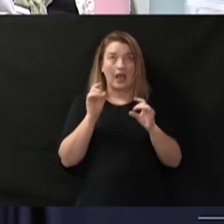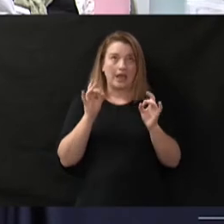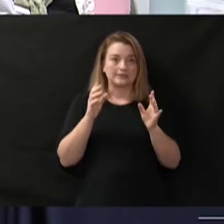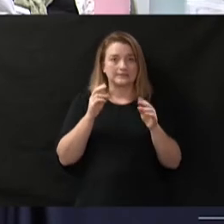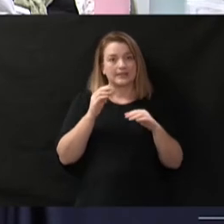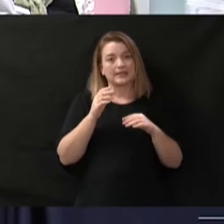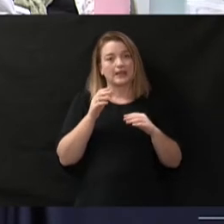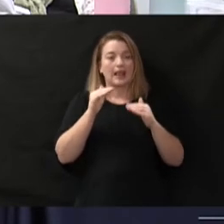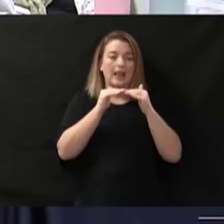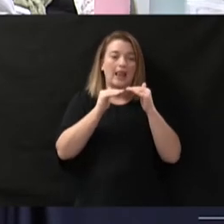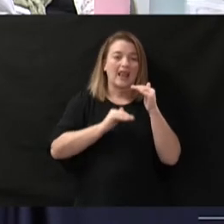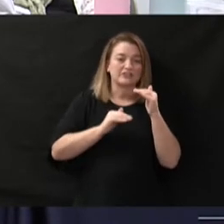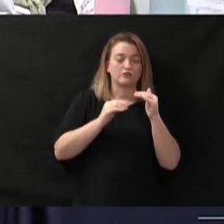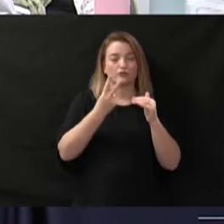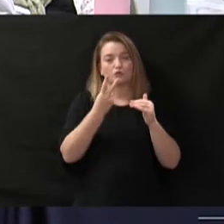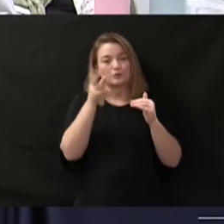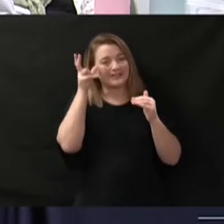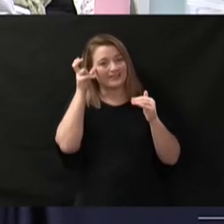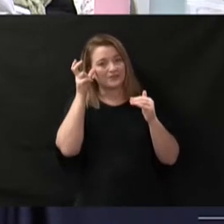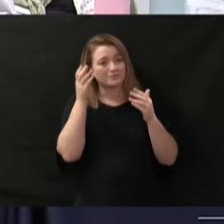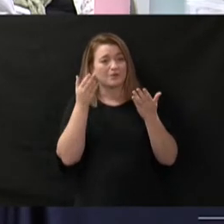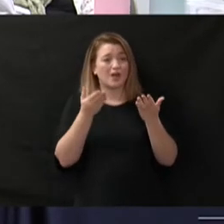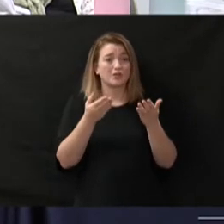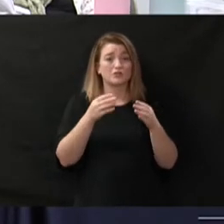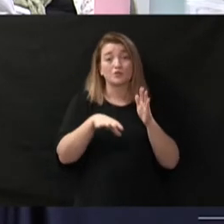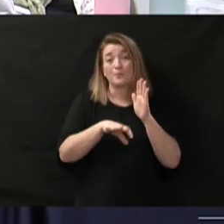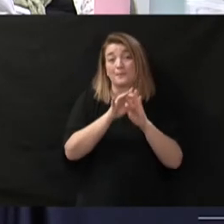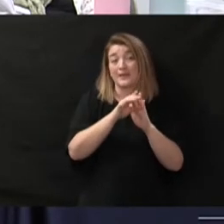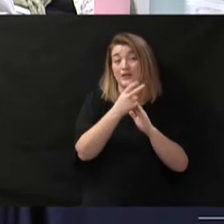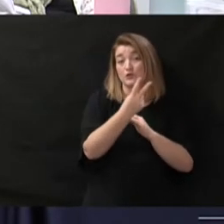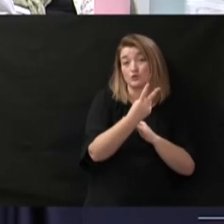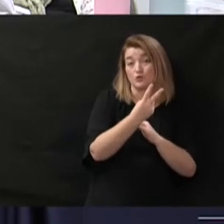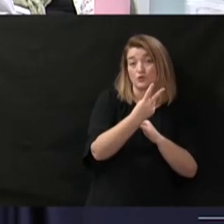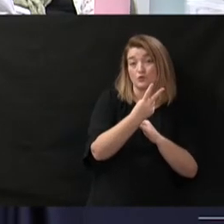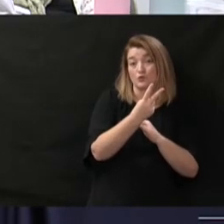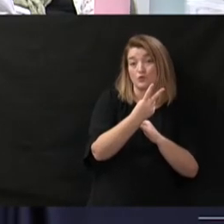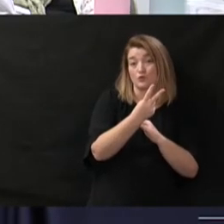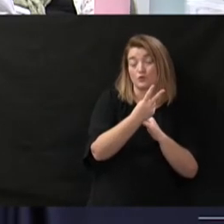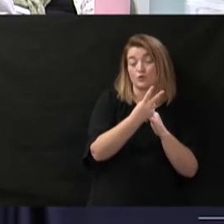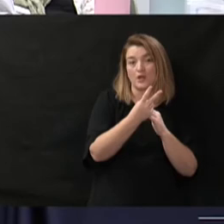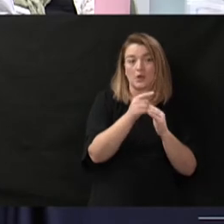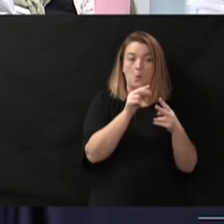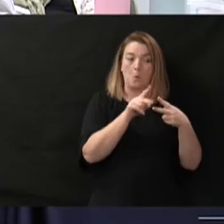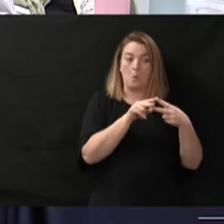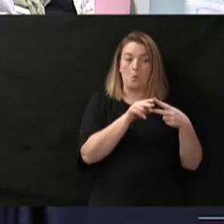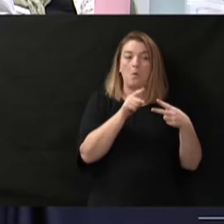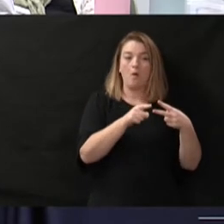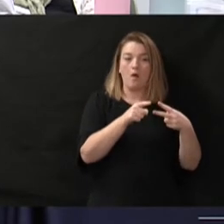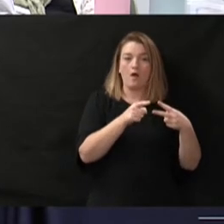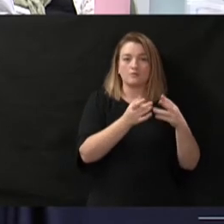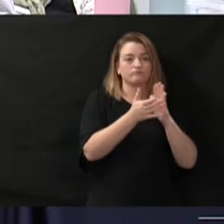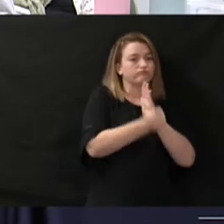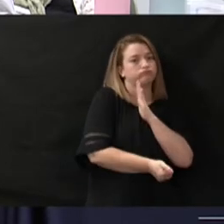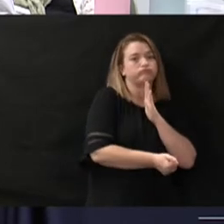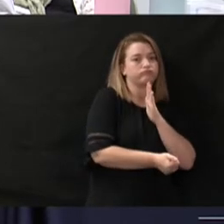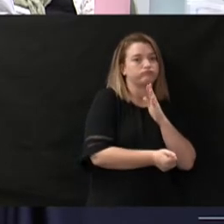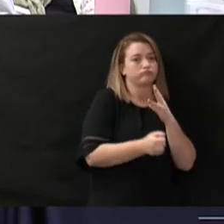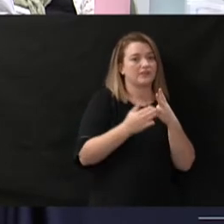just really focus on two so they know them really, really well, and then just hope they kind of get the other two? Or do you know what I'm